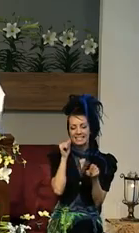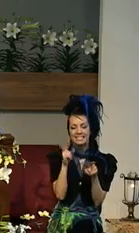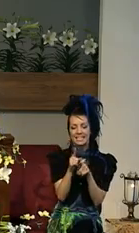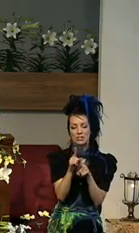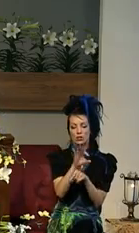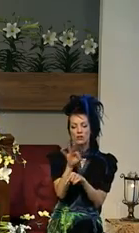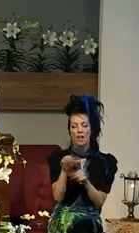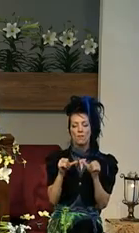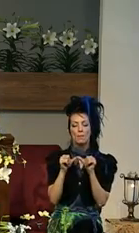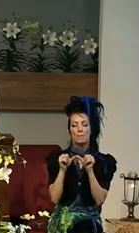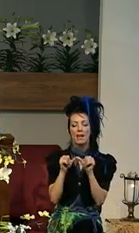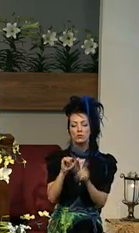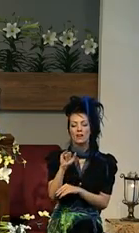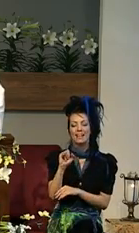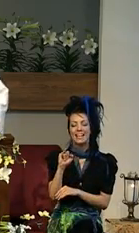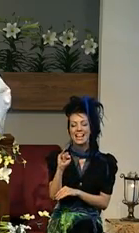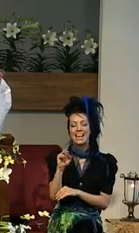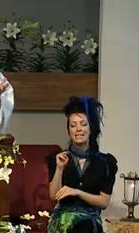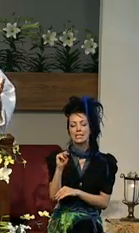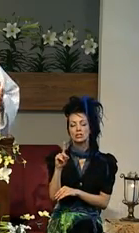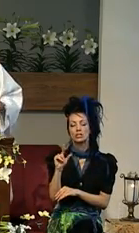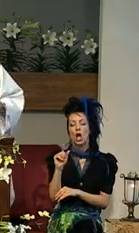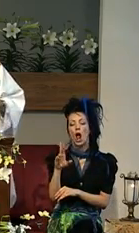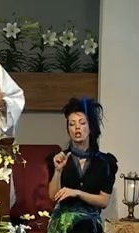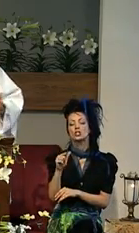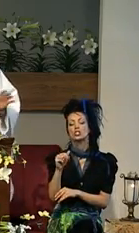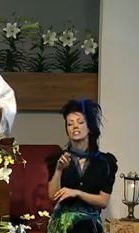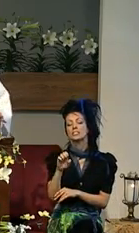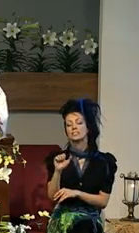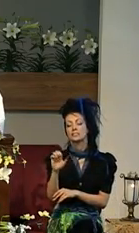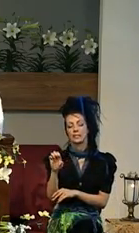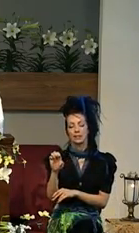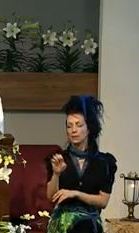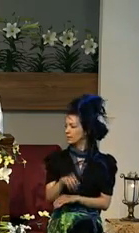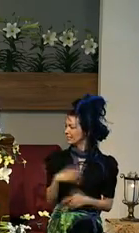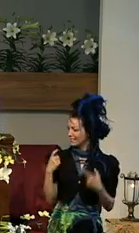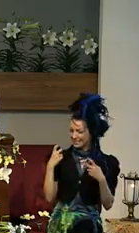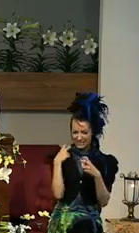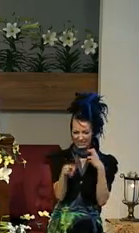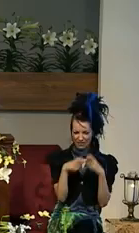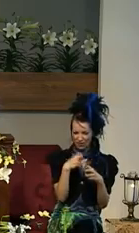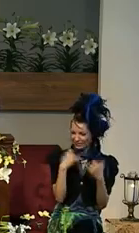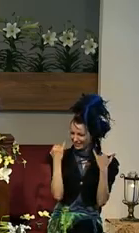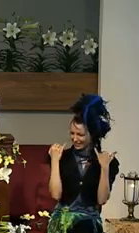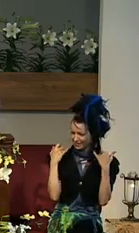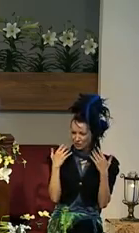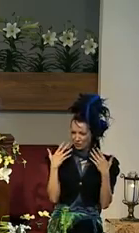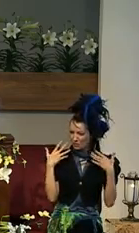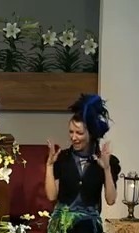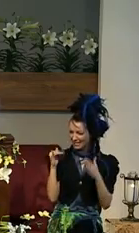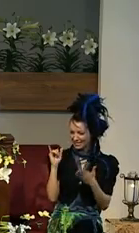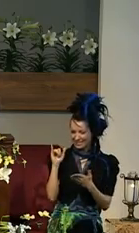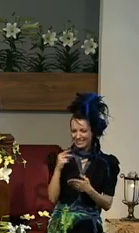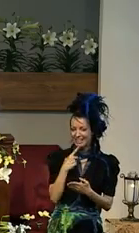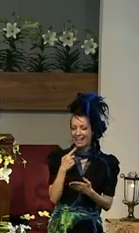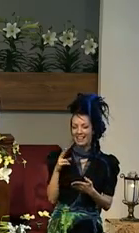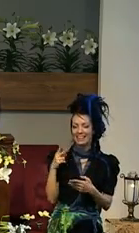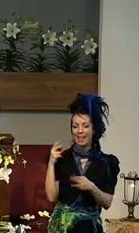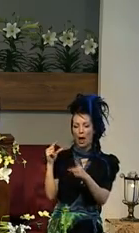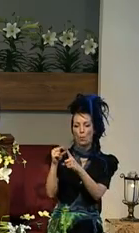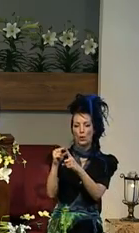Indulgence. It feels a difficult way to end announcements on the Sisters of Perpetual Indulgence on Easter Sunday